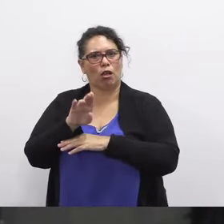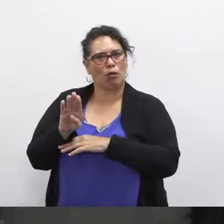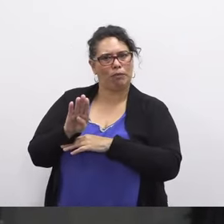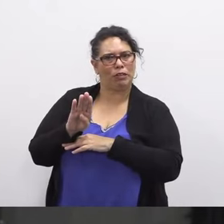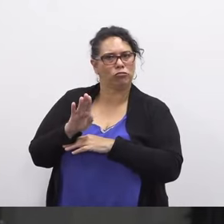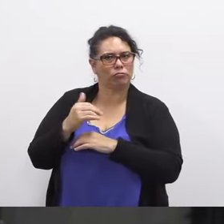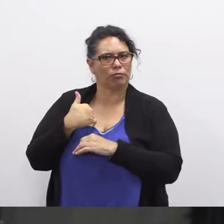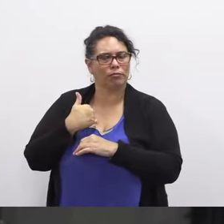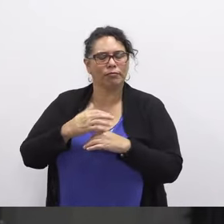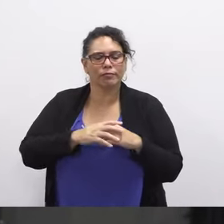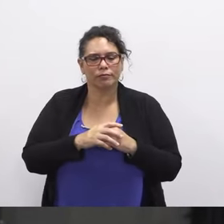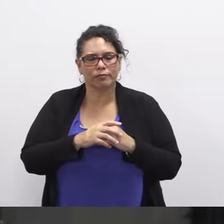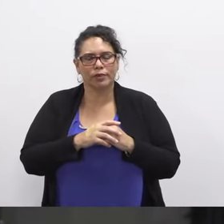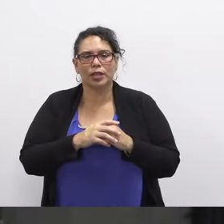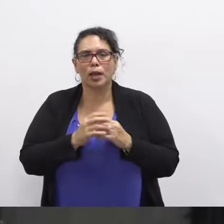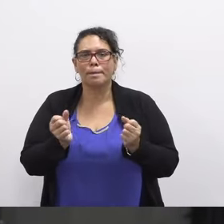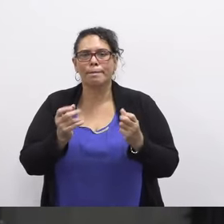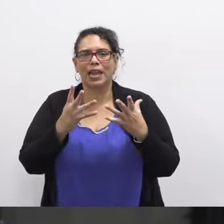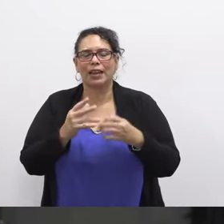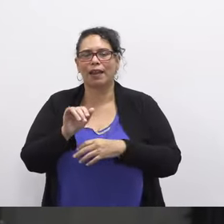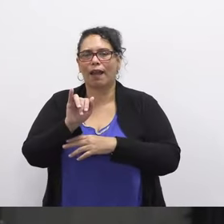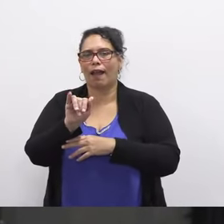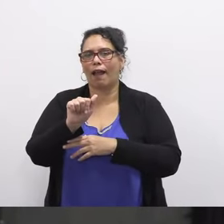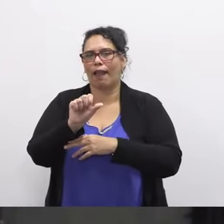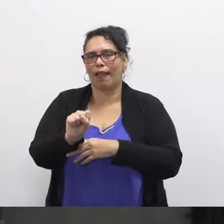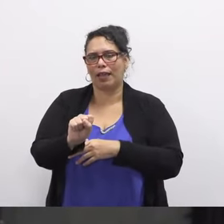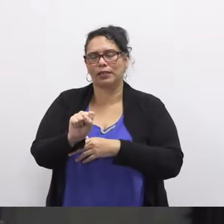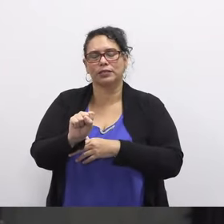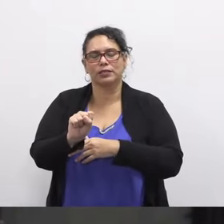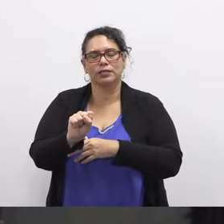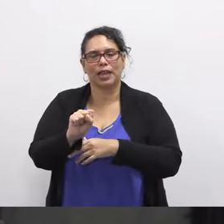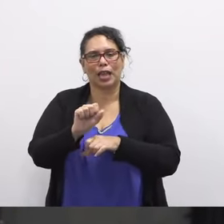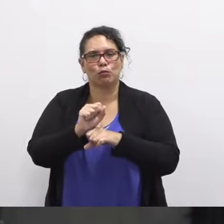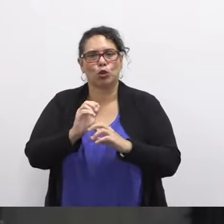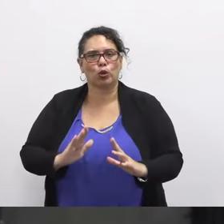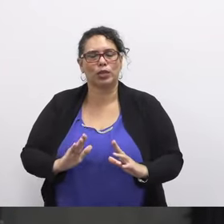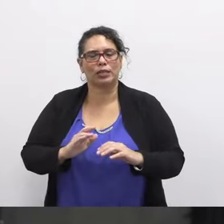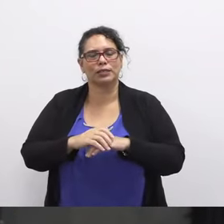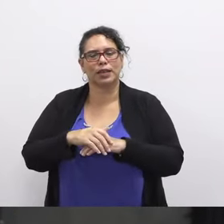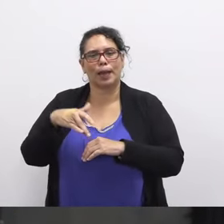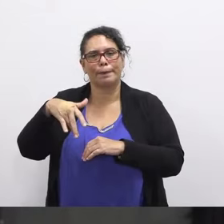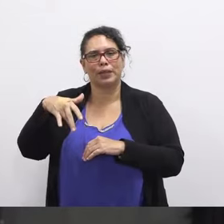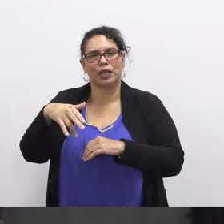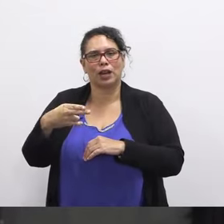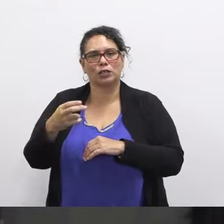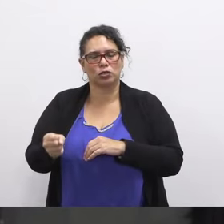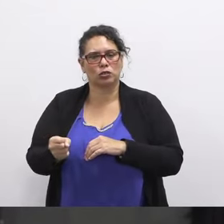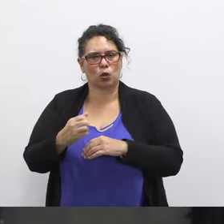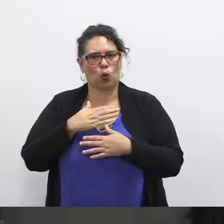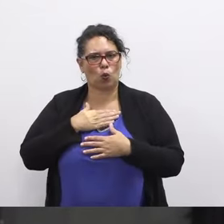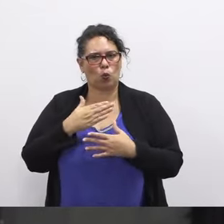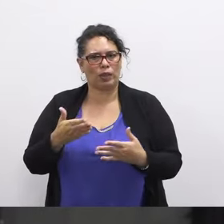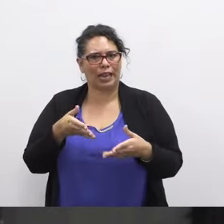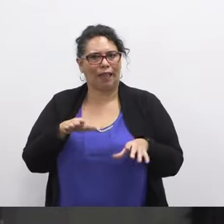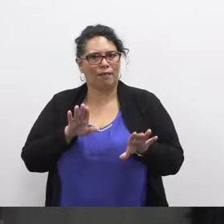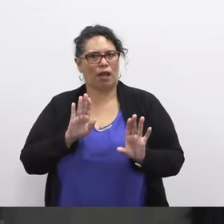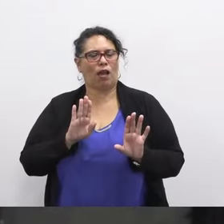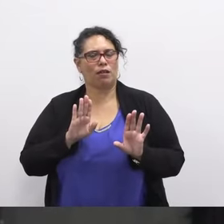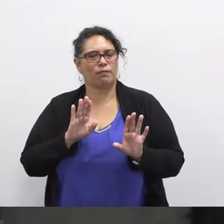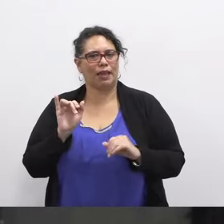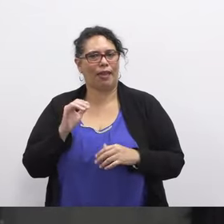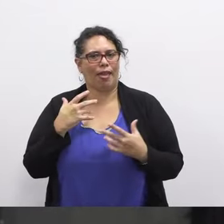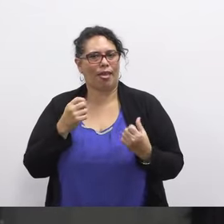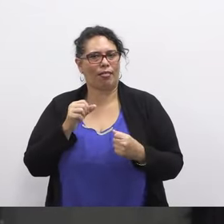Many of the IAS employees at Milliken High School are willing to forego insurance benefits if allowed to